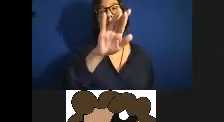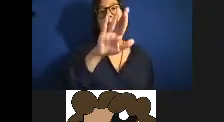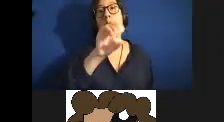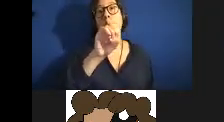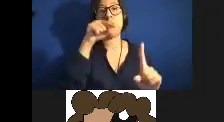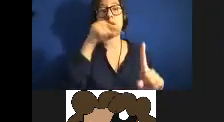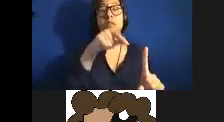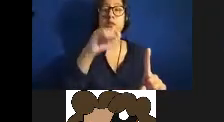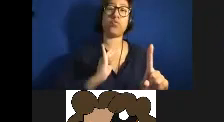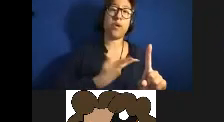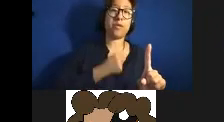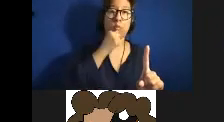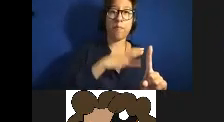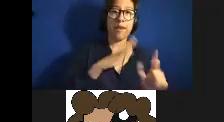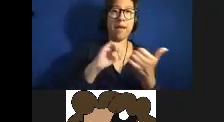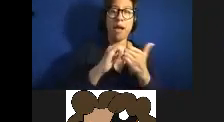law enforcement